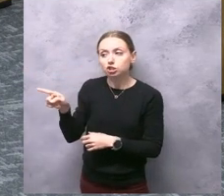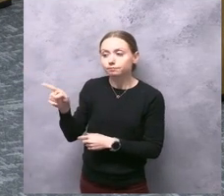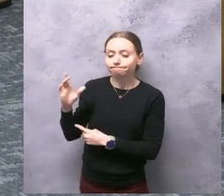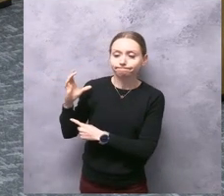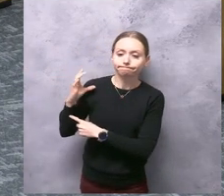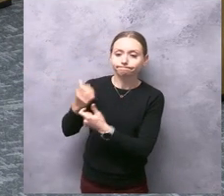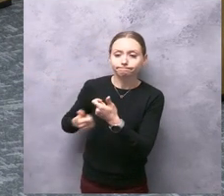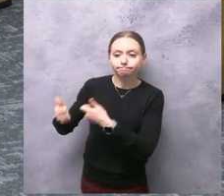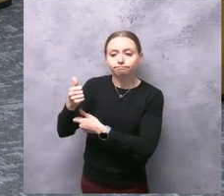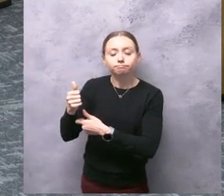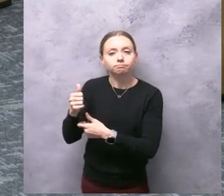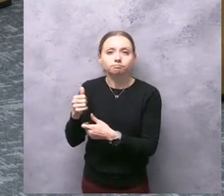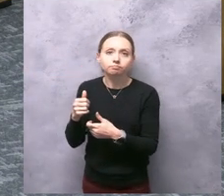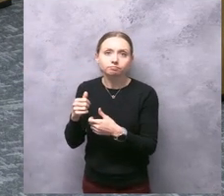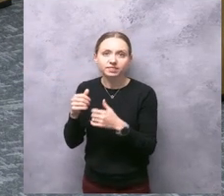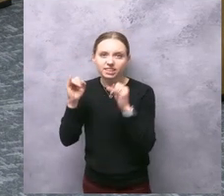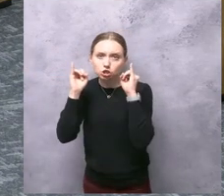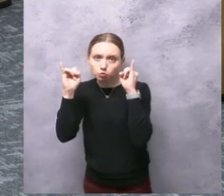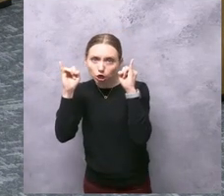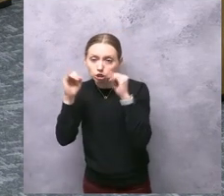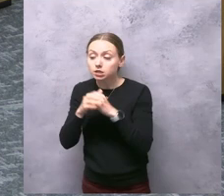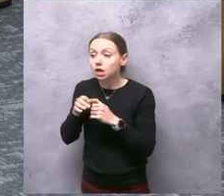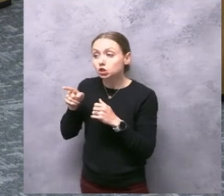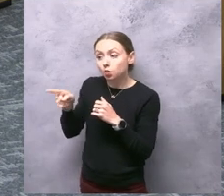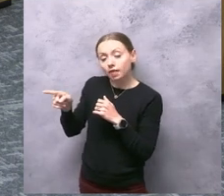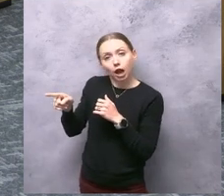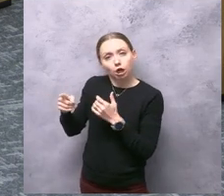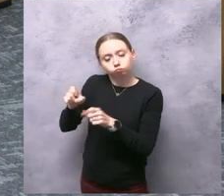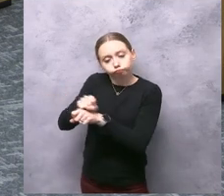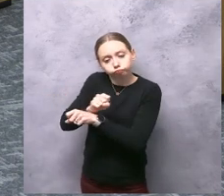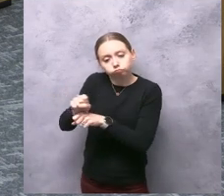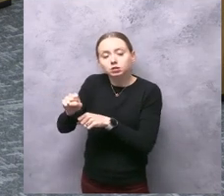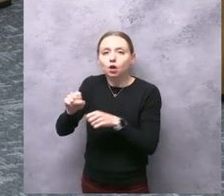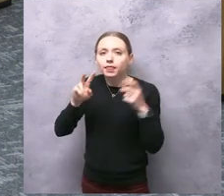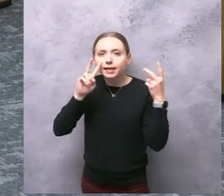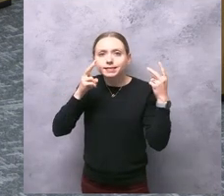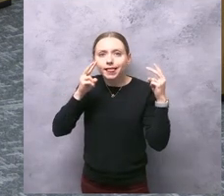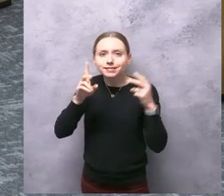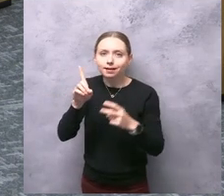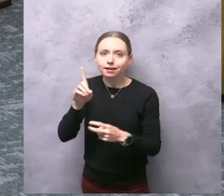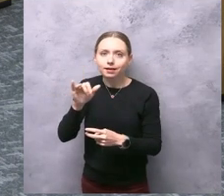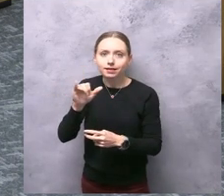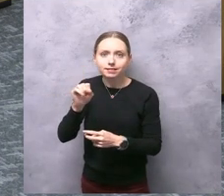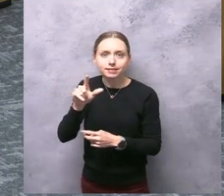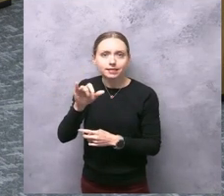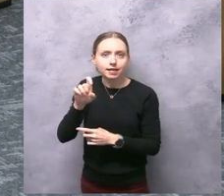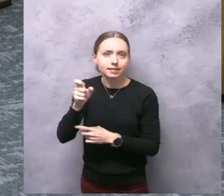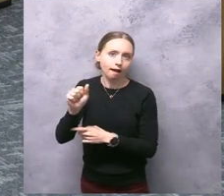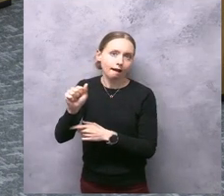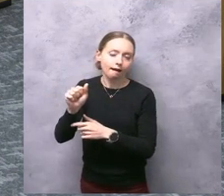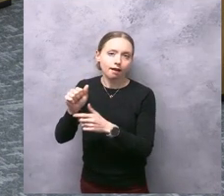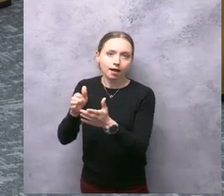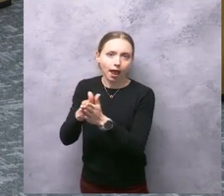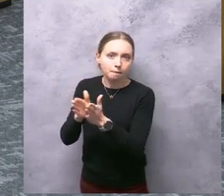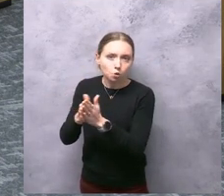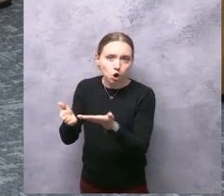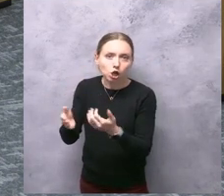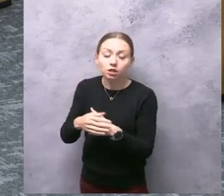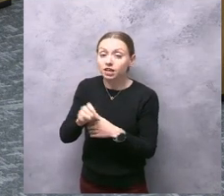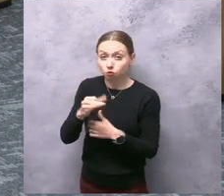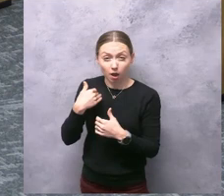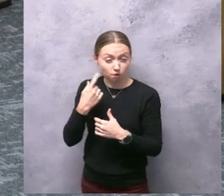on the dyslexia handbook. If you have any questions on that, I'll ask Audrey to come and answer them for you. I completely defer to